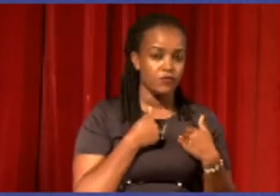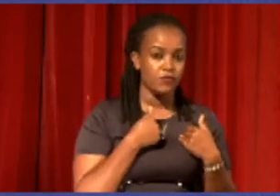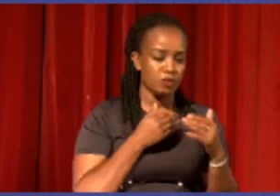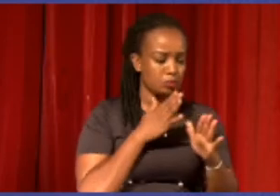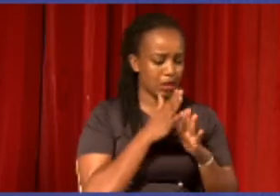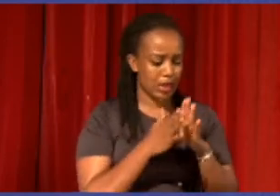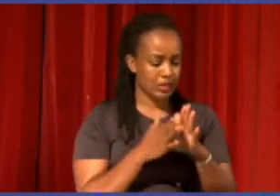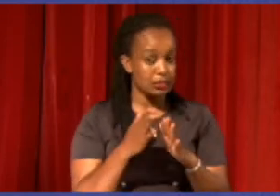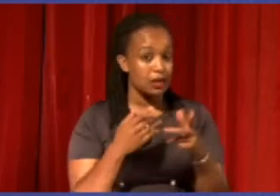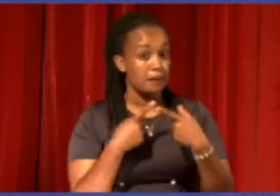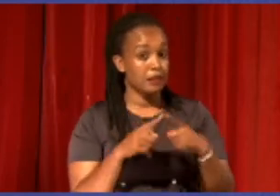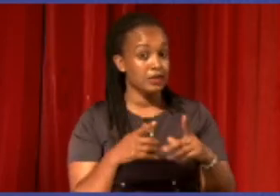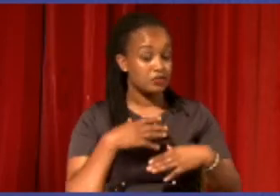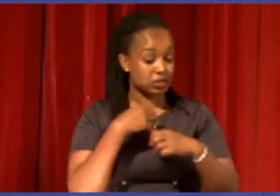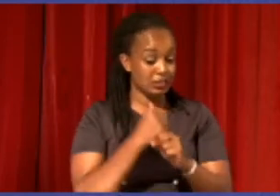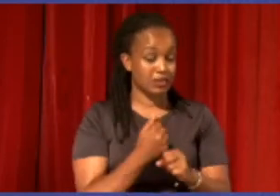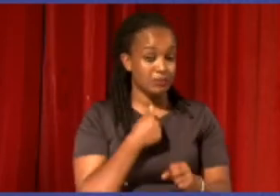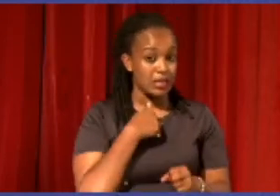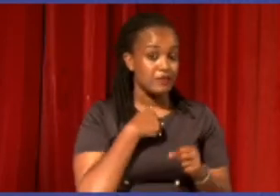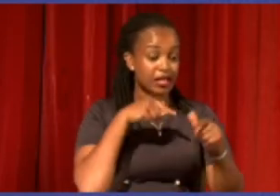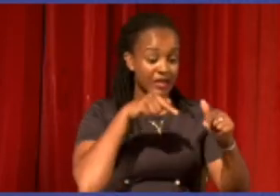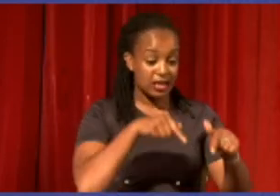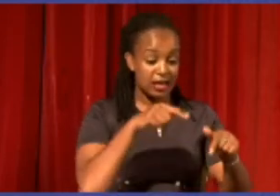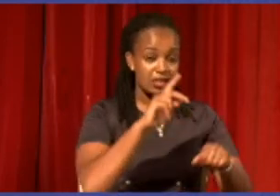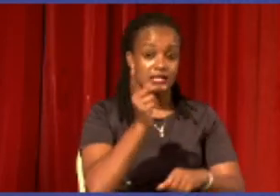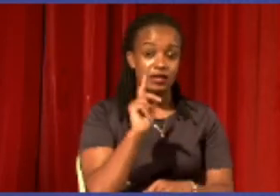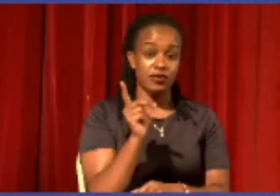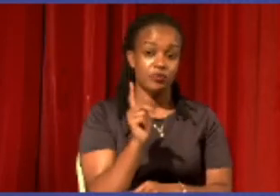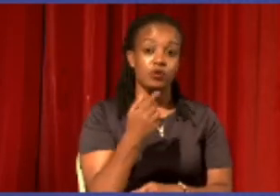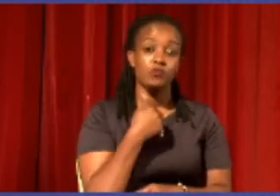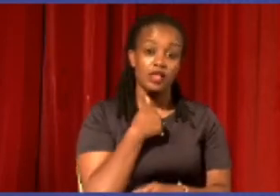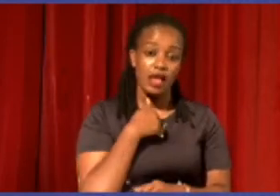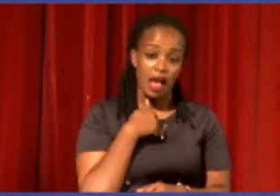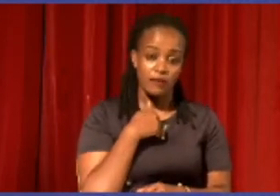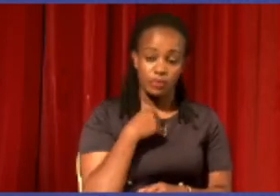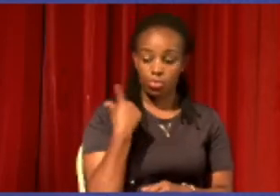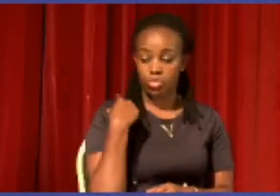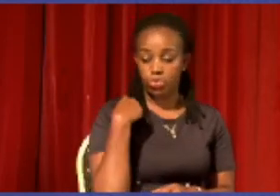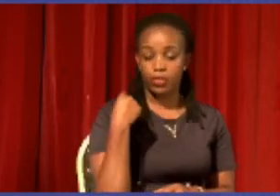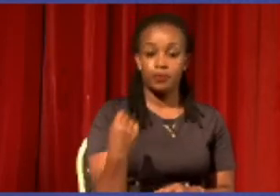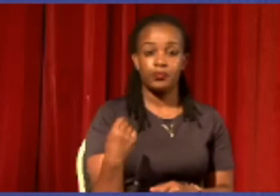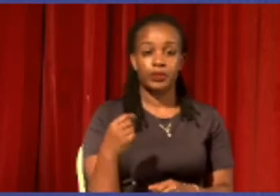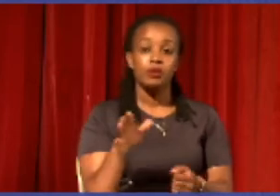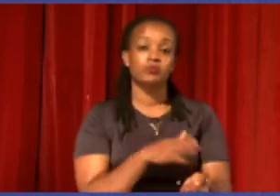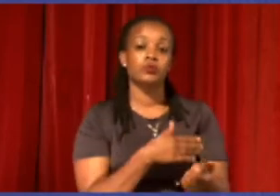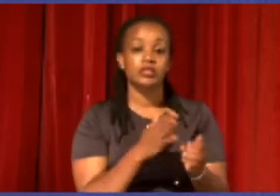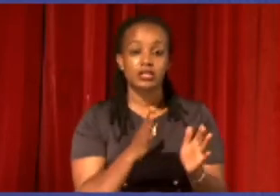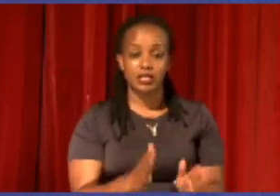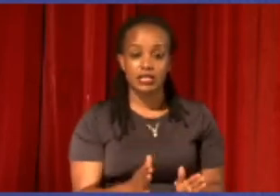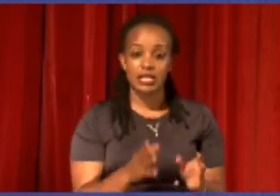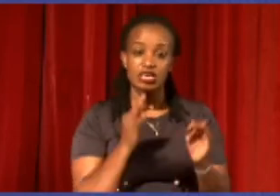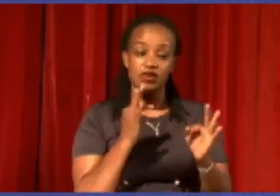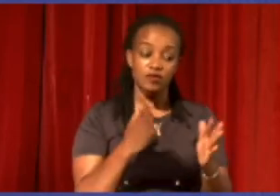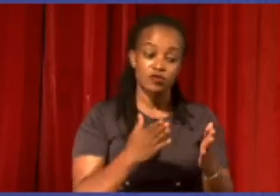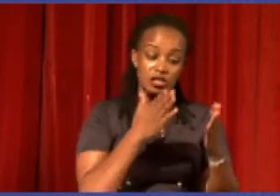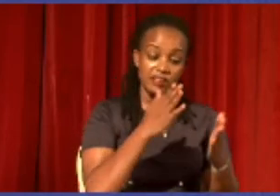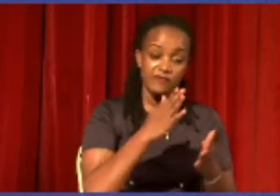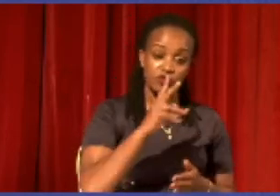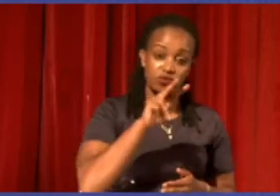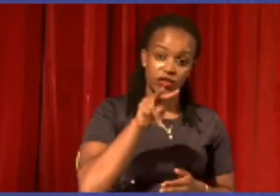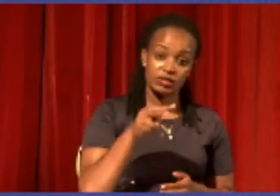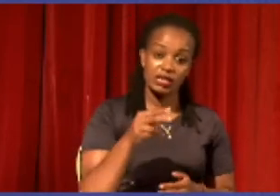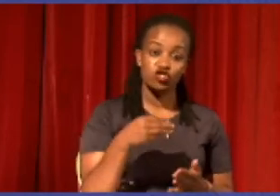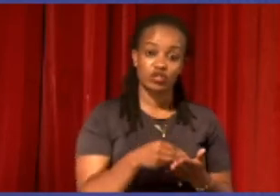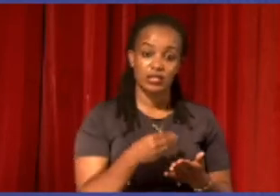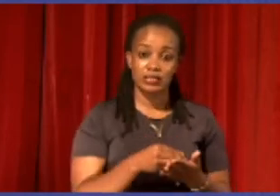trust you me, even this same Nairobi, there's a gig musician who, when he goes for a gig, gets his 2,000-3,000 shillings. All right.